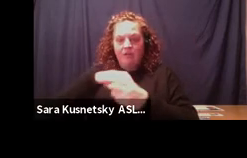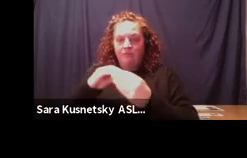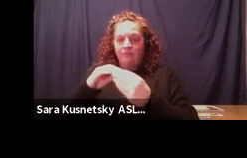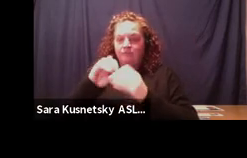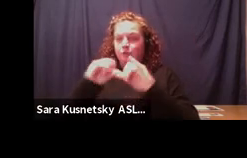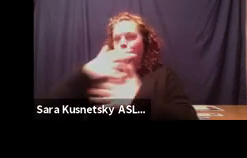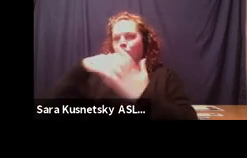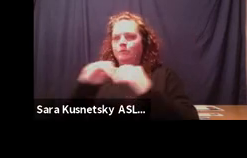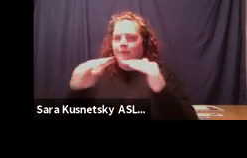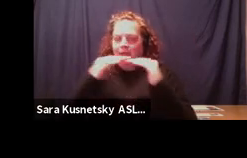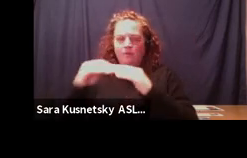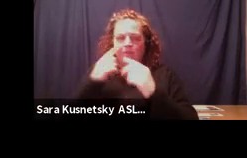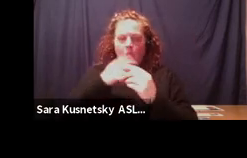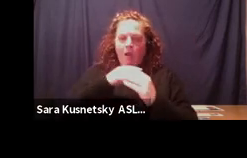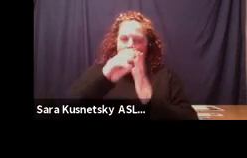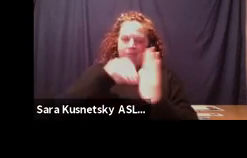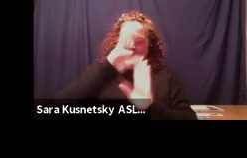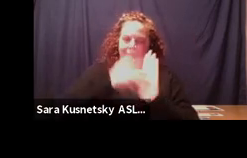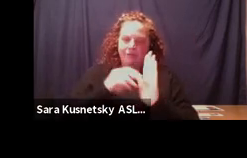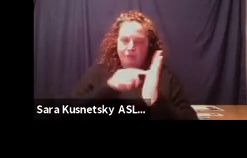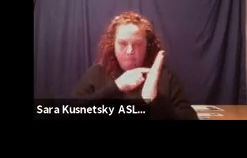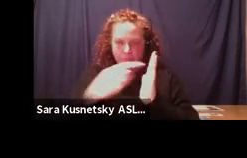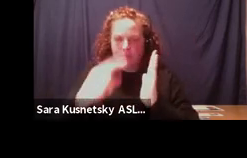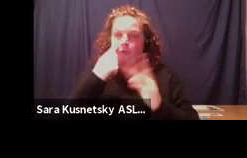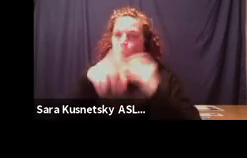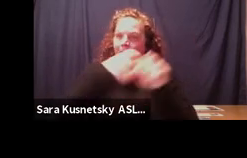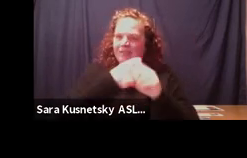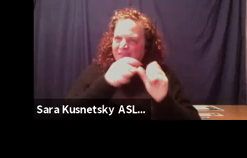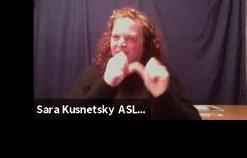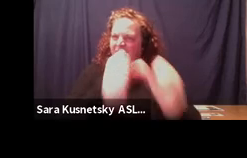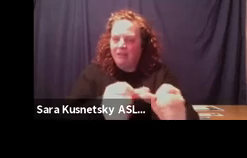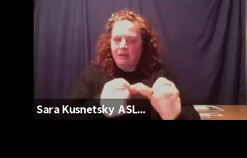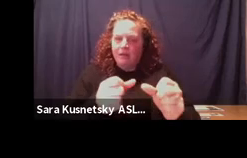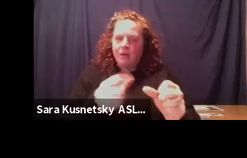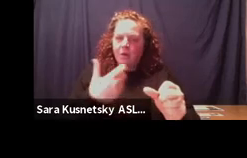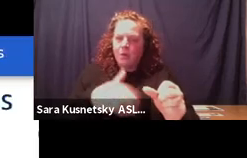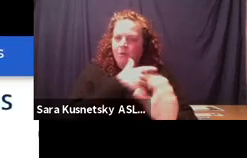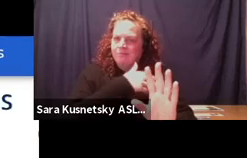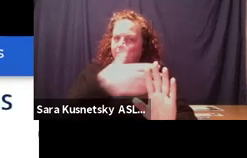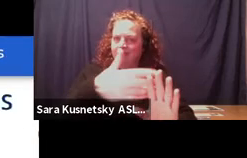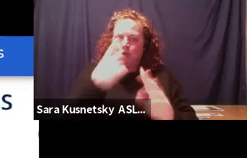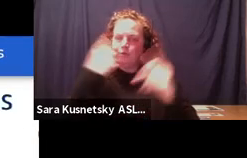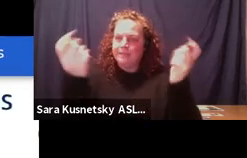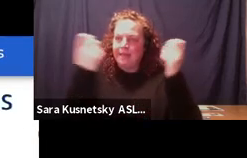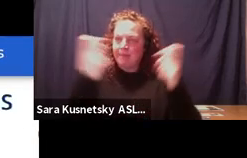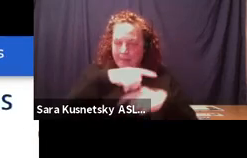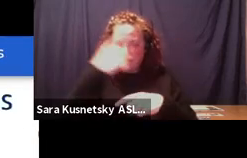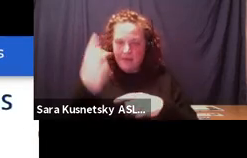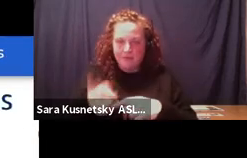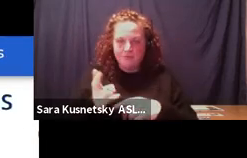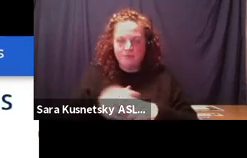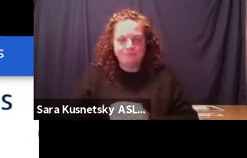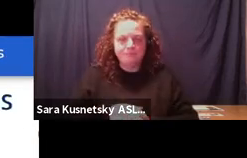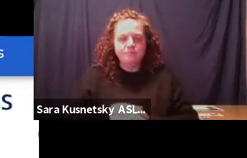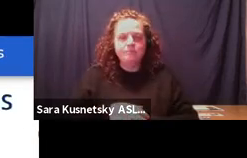calendar of resources and events for a year-long celebration of our Blackness. We encourage staff to submit school